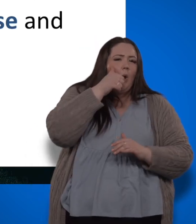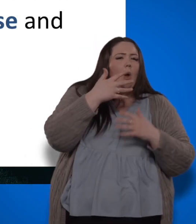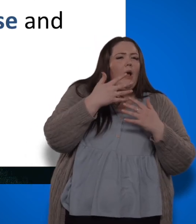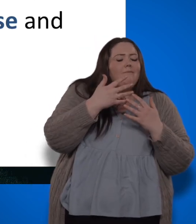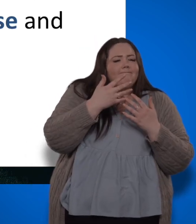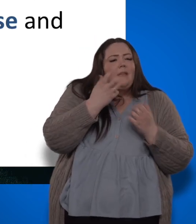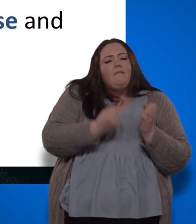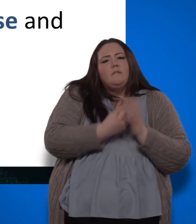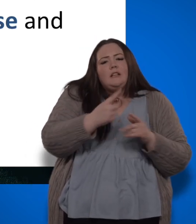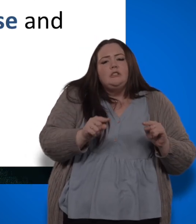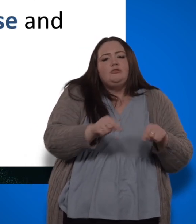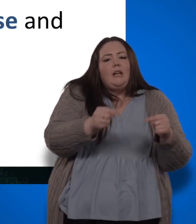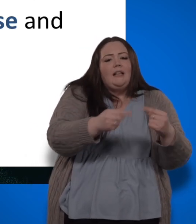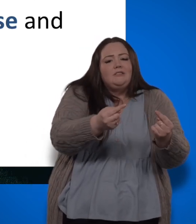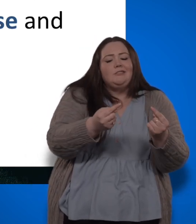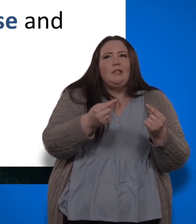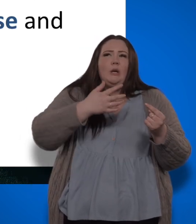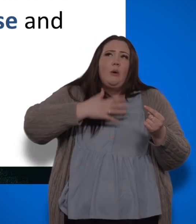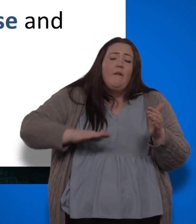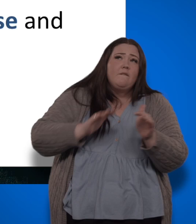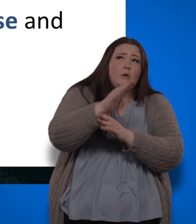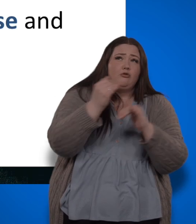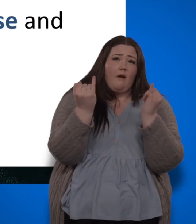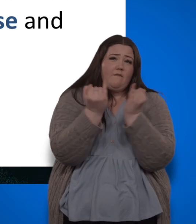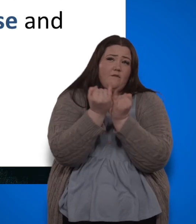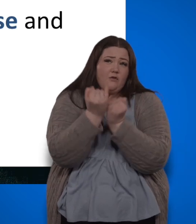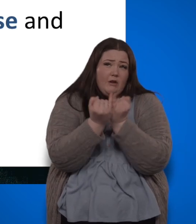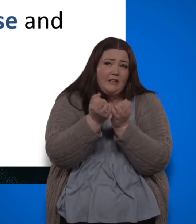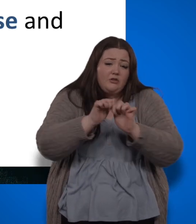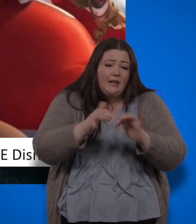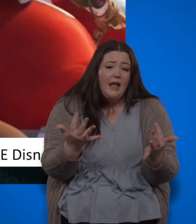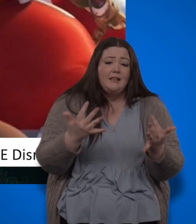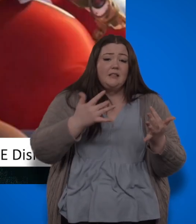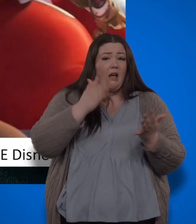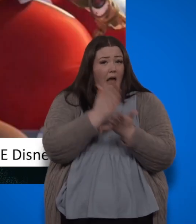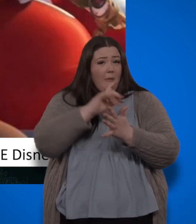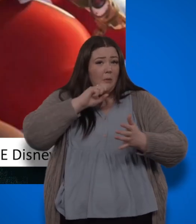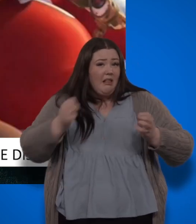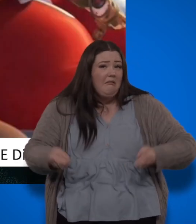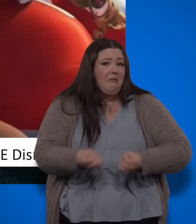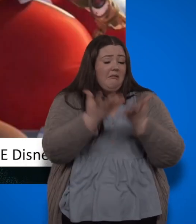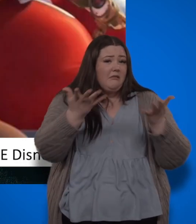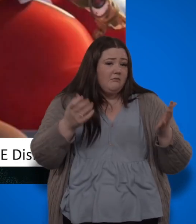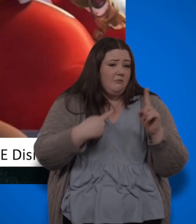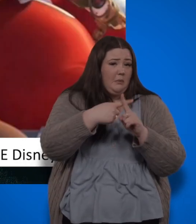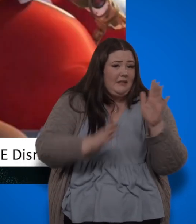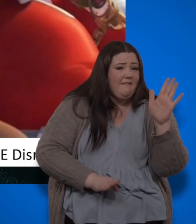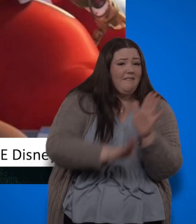we have, is a frictionless future one in which we're going to flourish? This is an image from